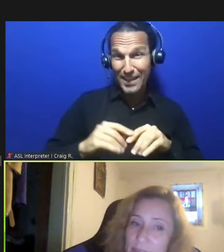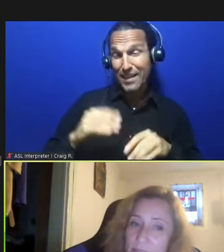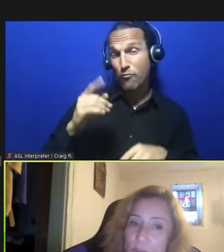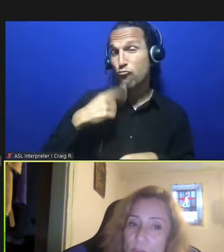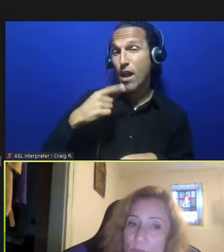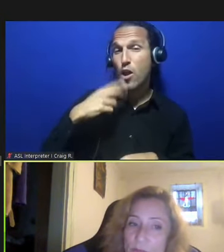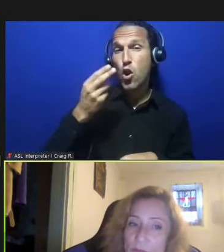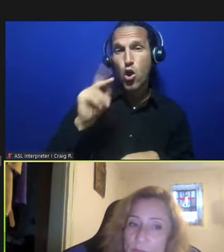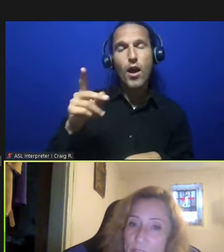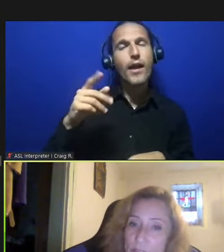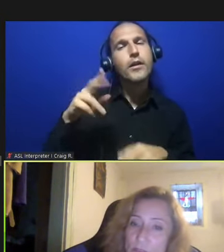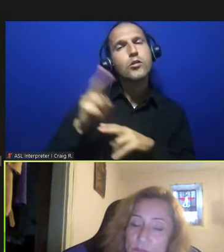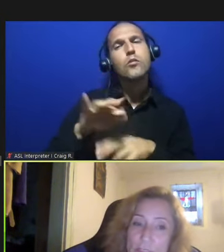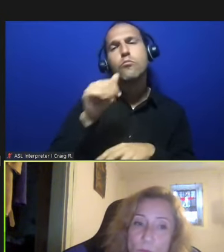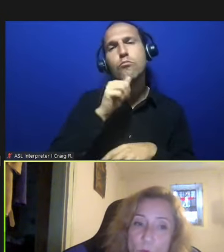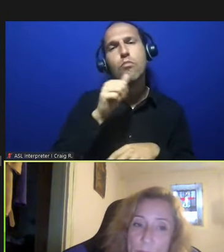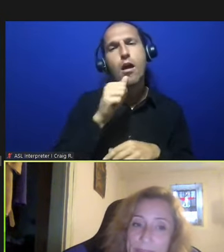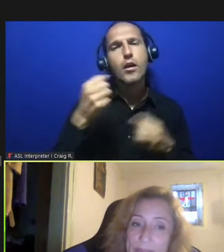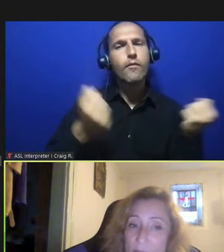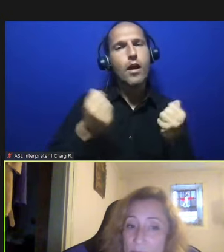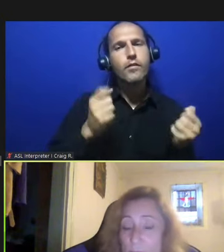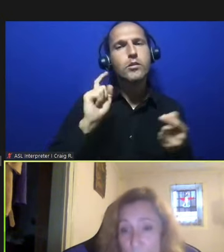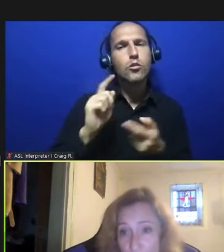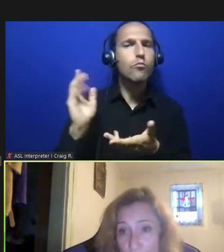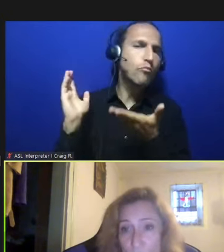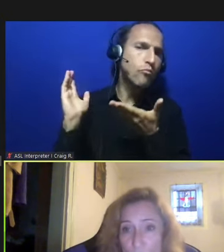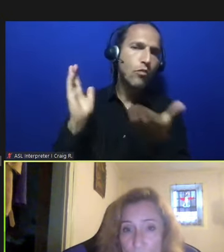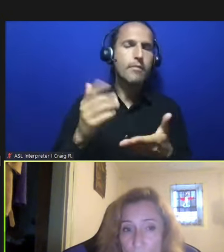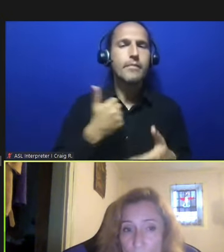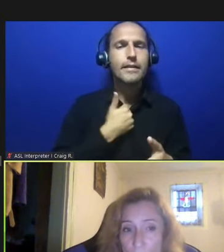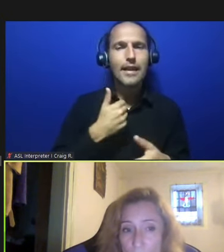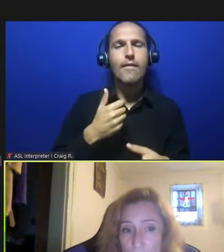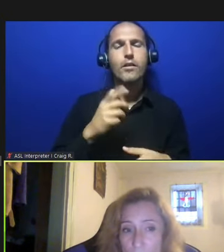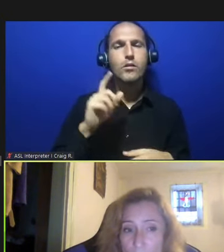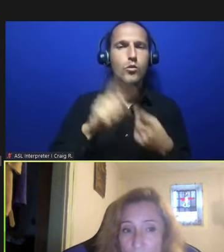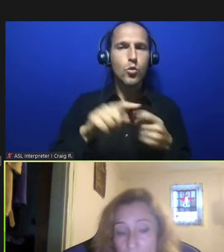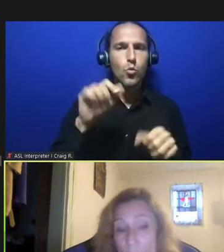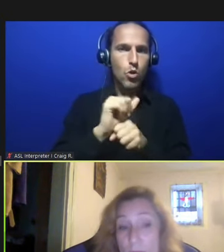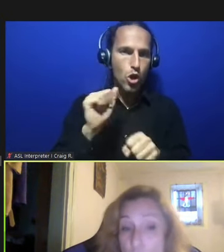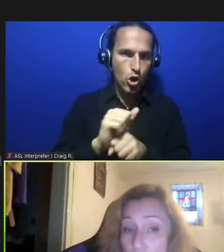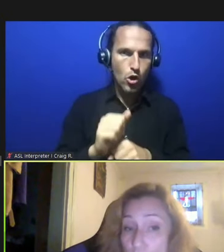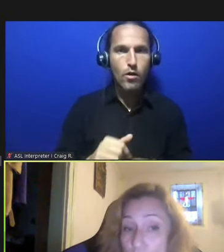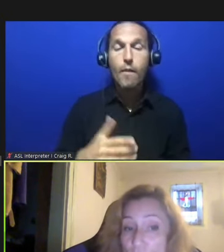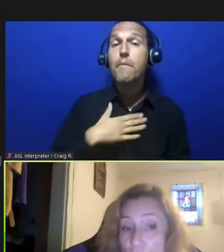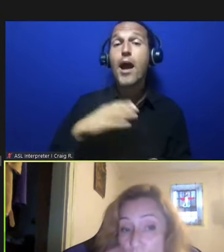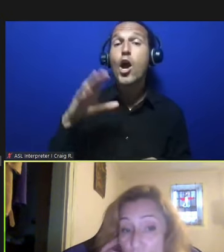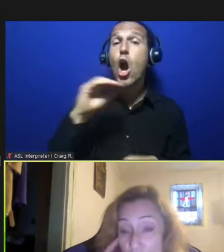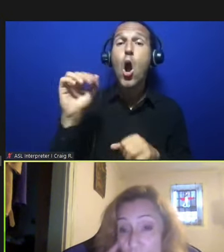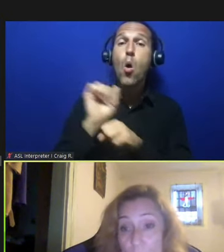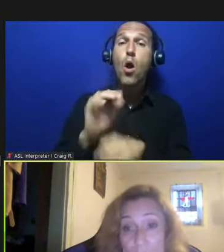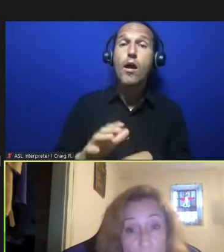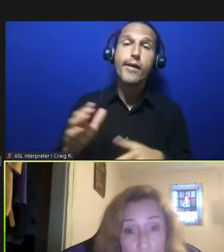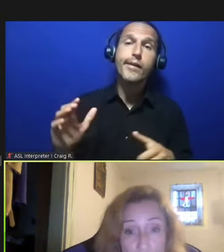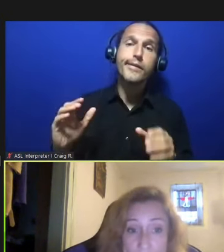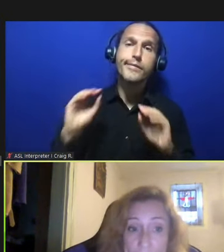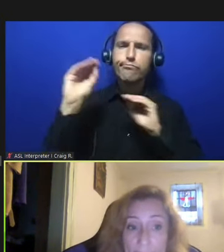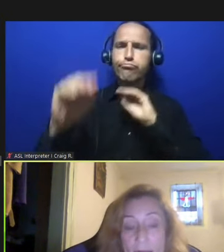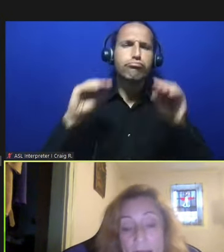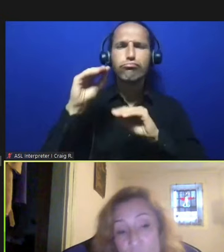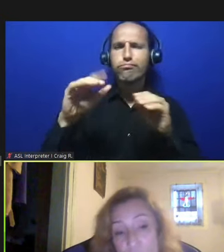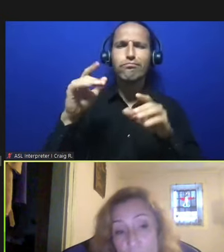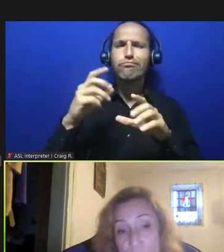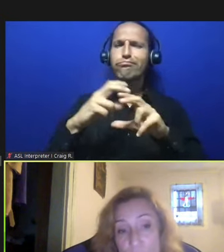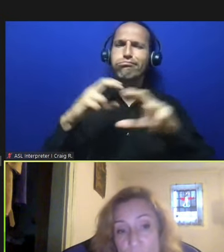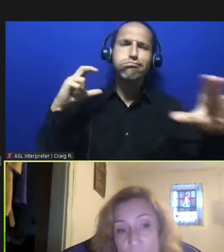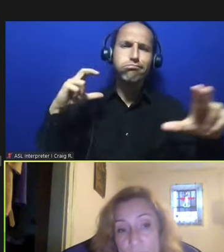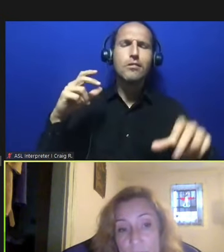still need to use a private vehicle to transport myself and my tools to work. My coworkers load up their giant pickup trucks. I